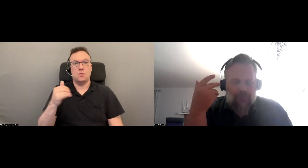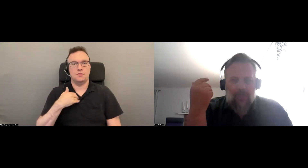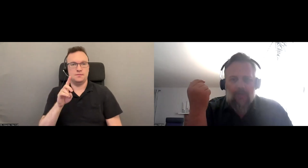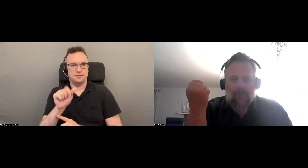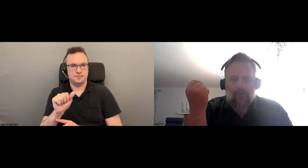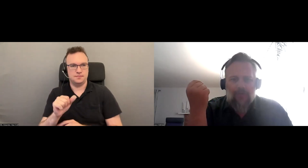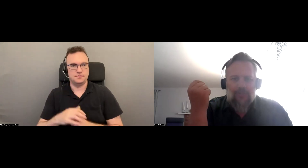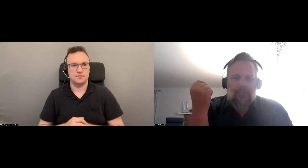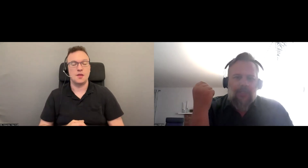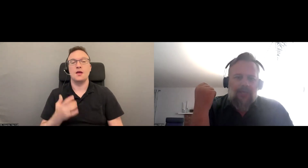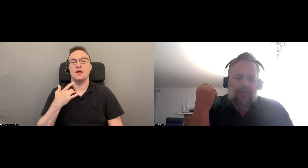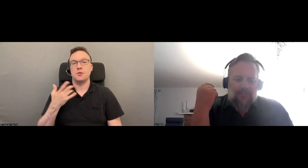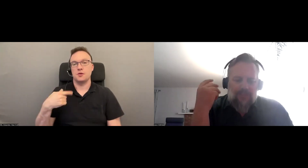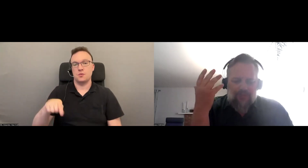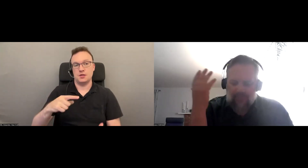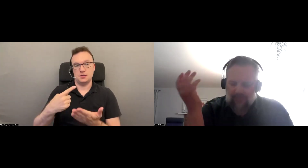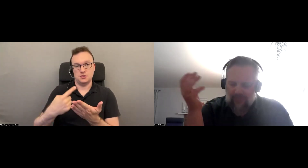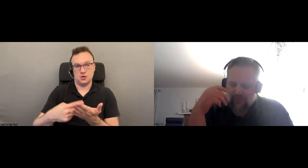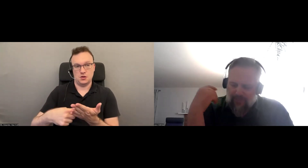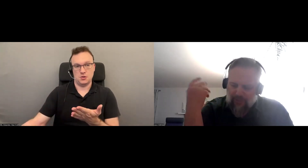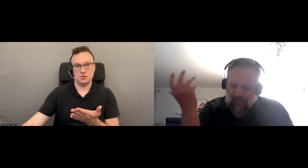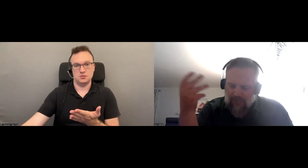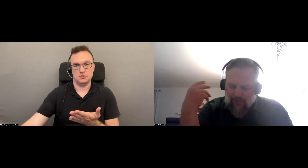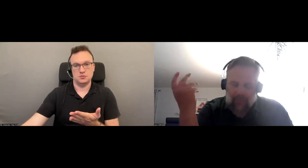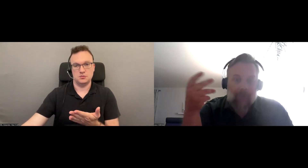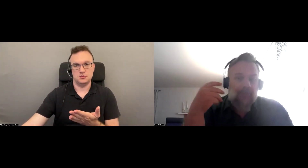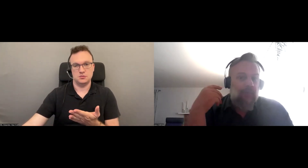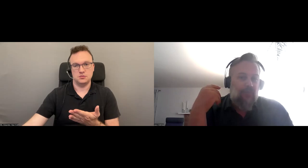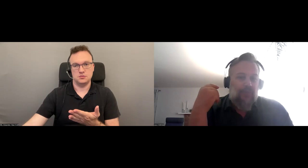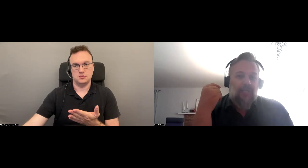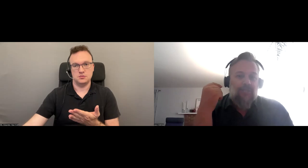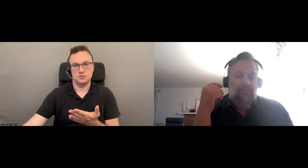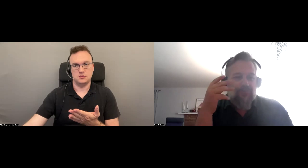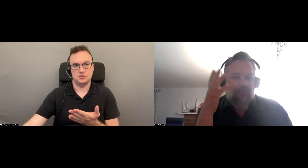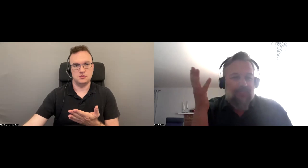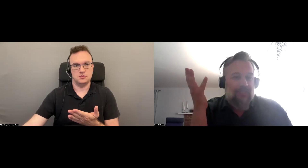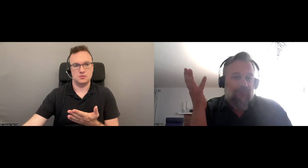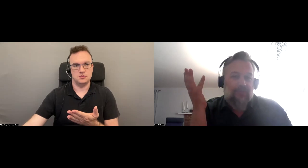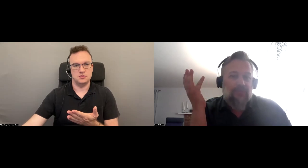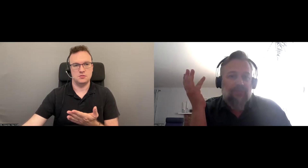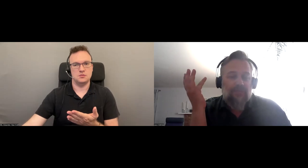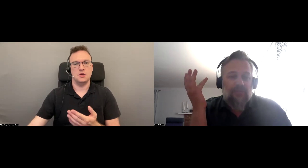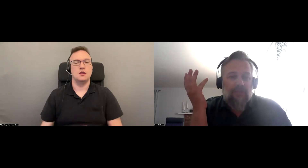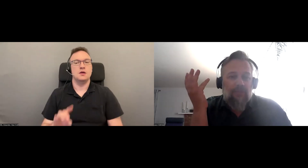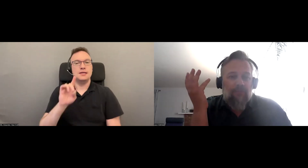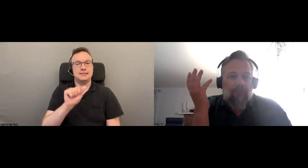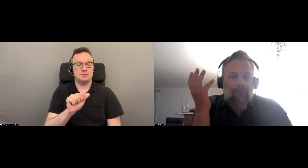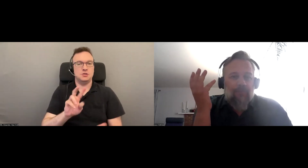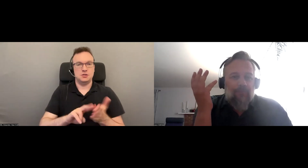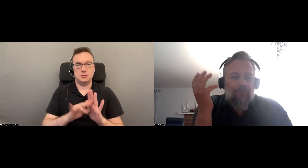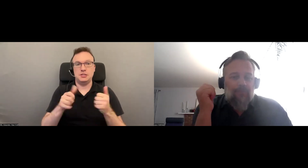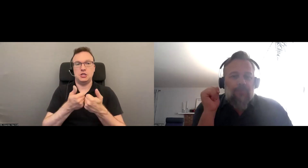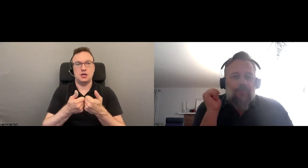we often talk about disabilities as being a challenge or a barrier, but in reality, they're simply differences.